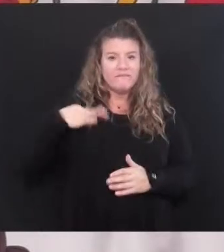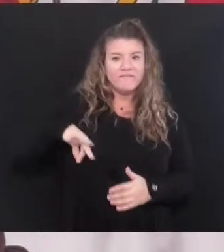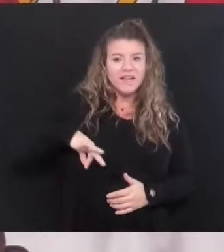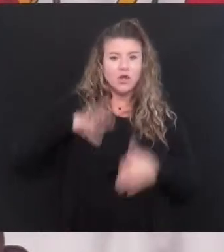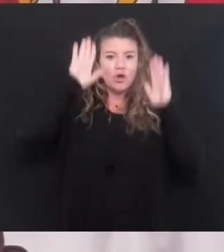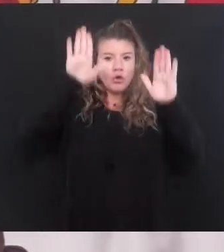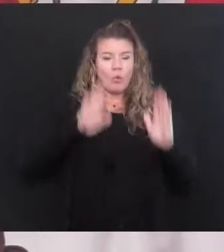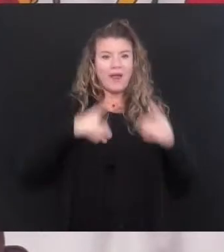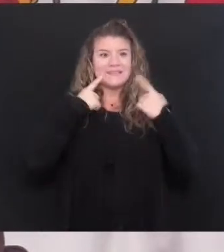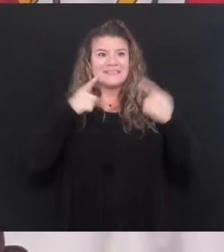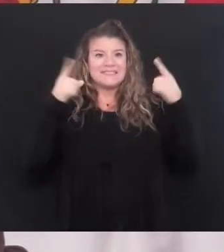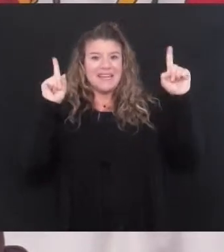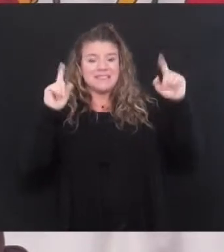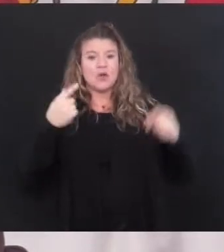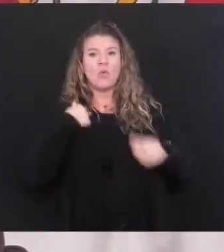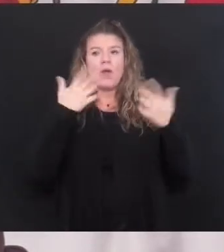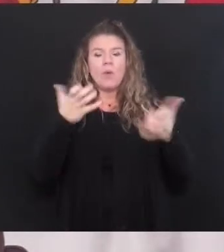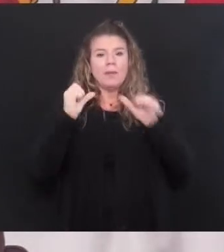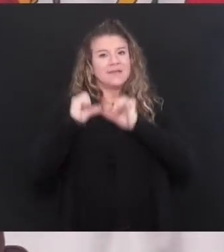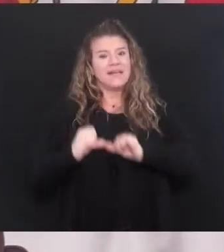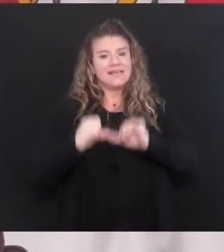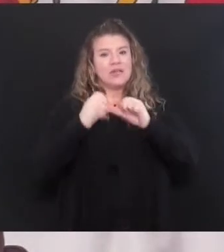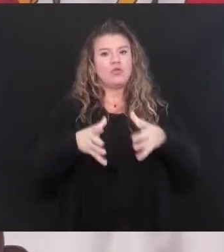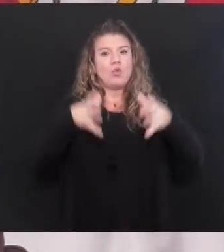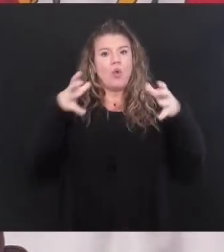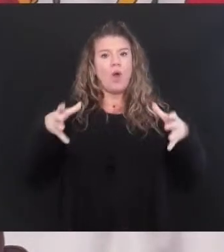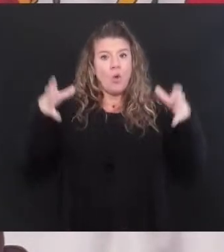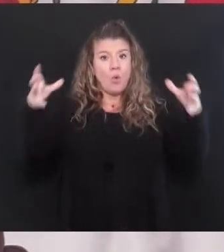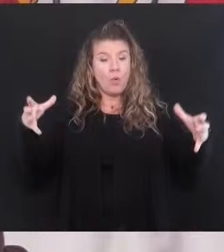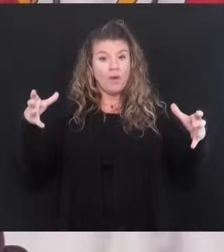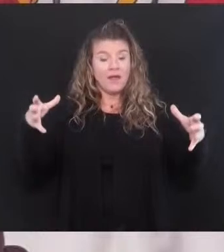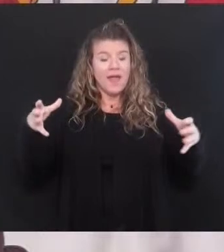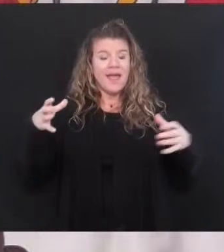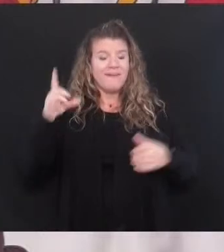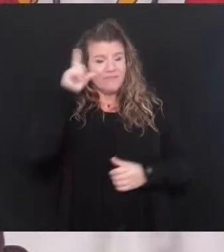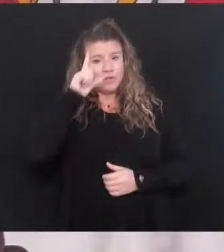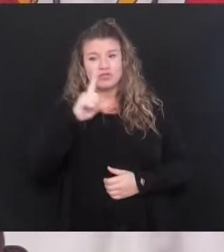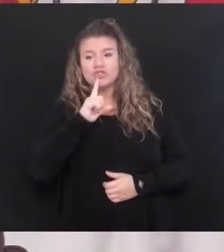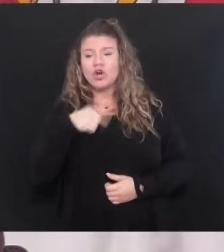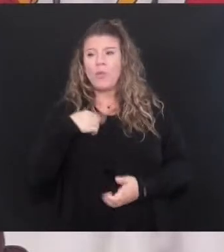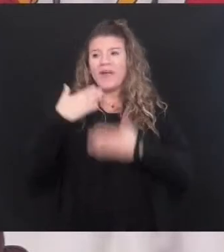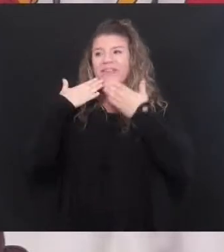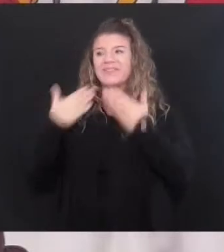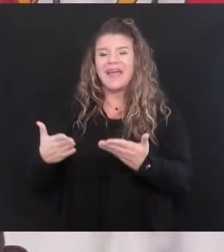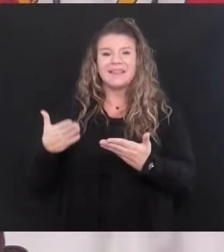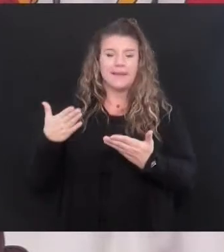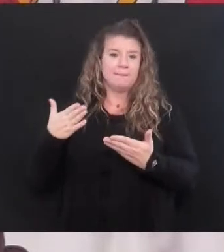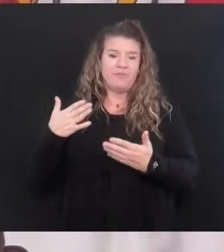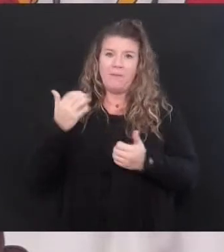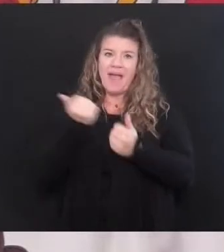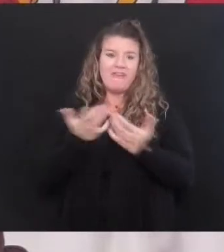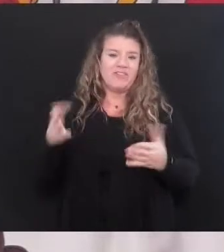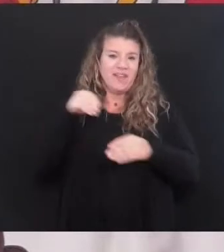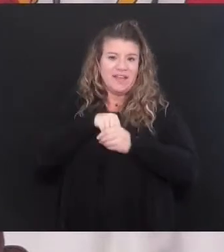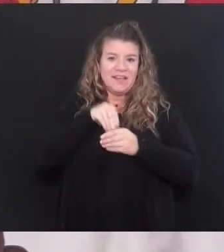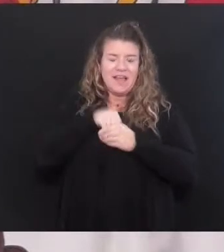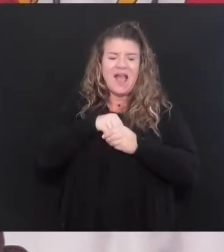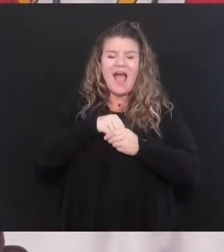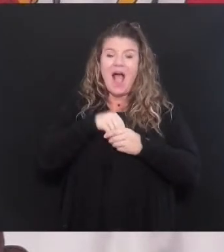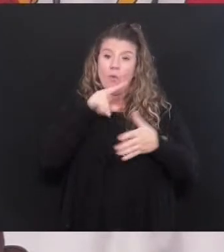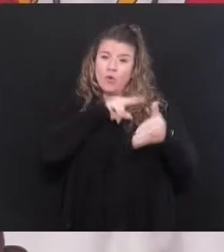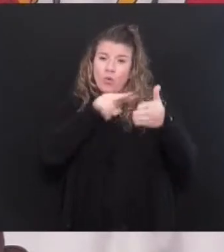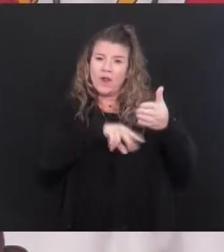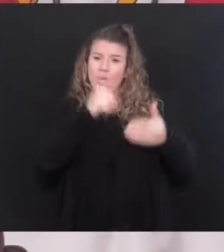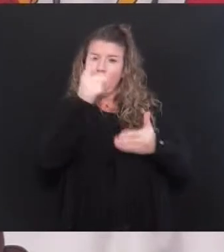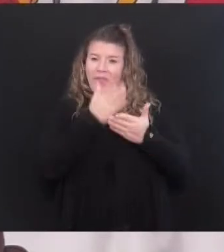greatest successes. We want them to continue to grow in West Virginia, and absolutely we thank them from the bottom of our heart. And I want to read one thing to